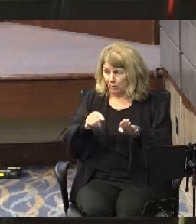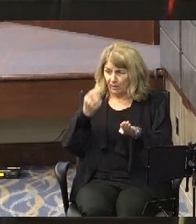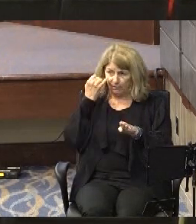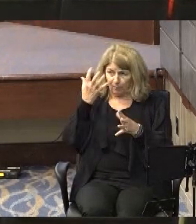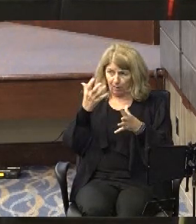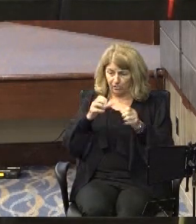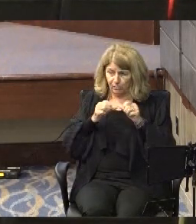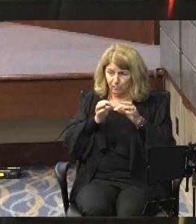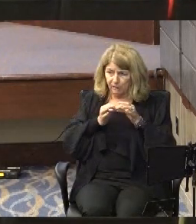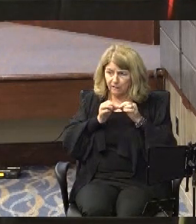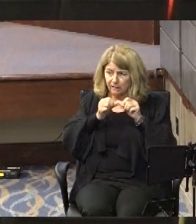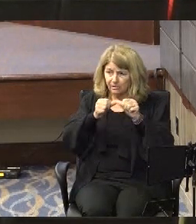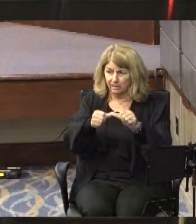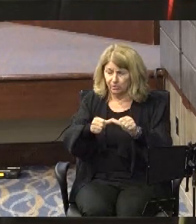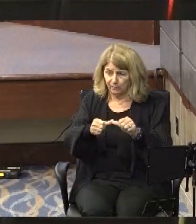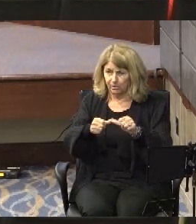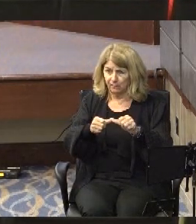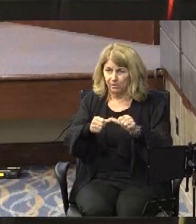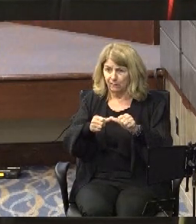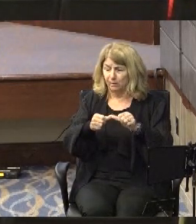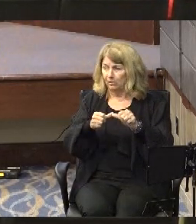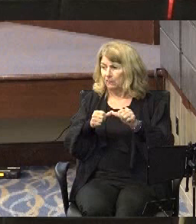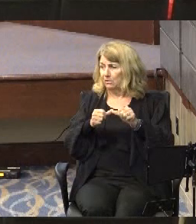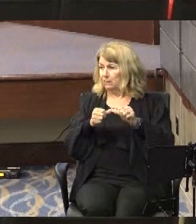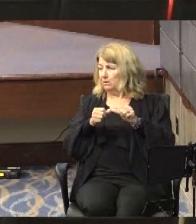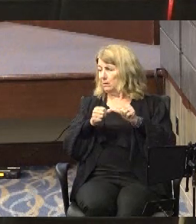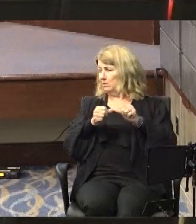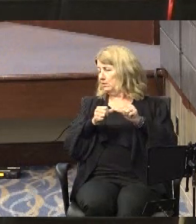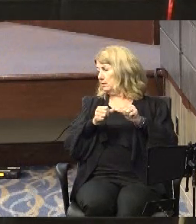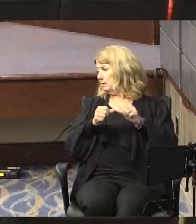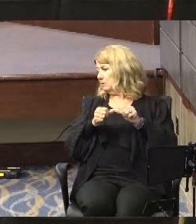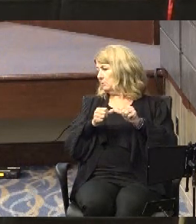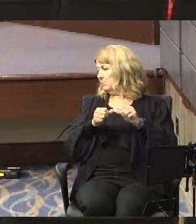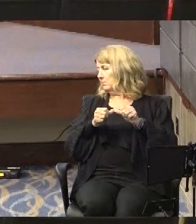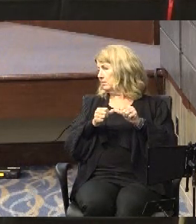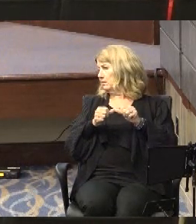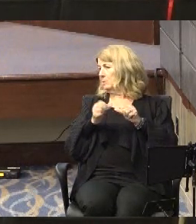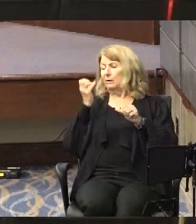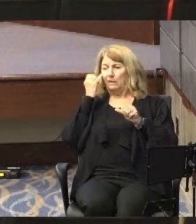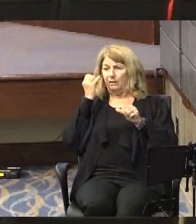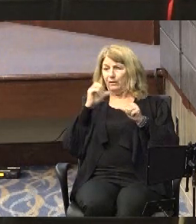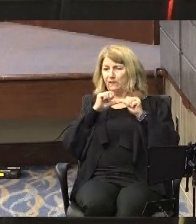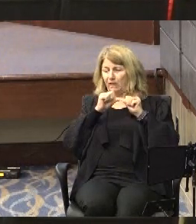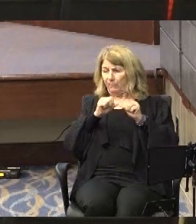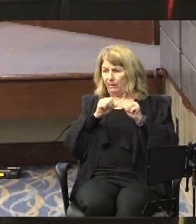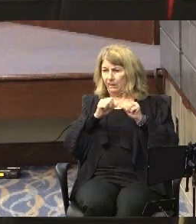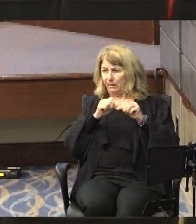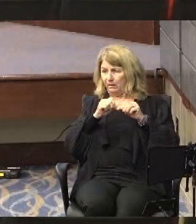continue it. Okay. If we don't want to continue, we don't need to act on it?